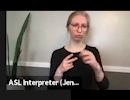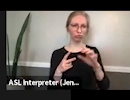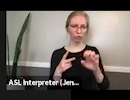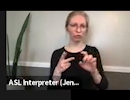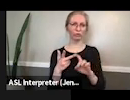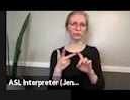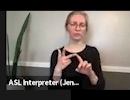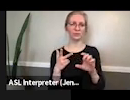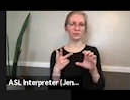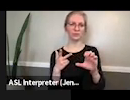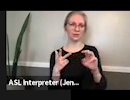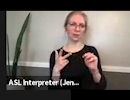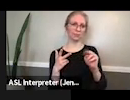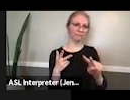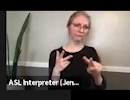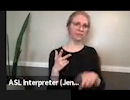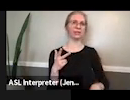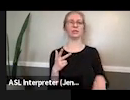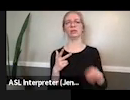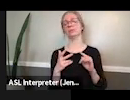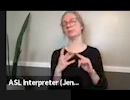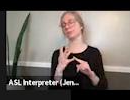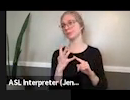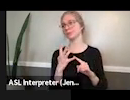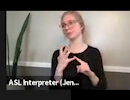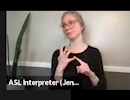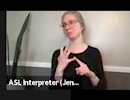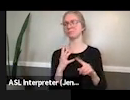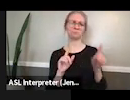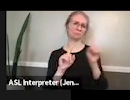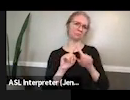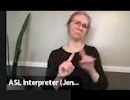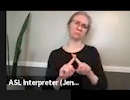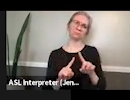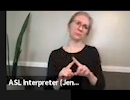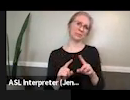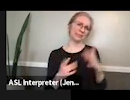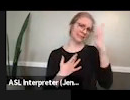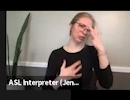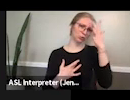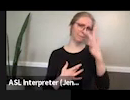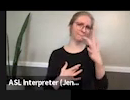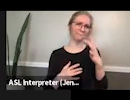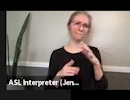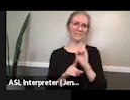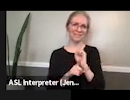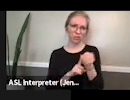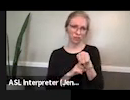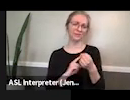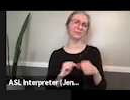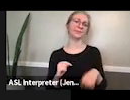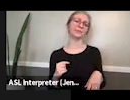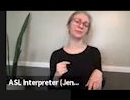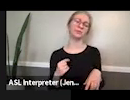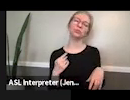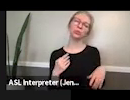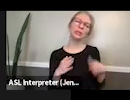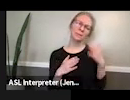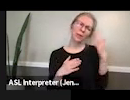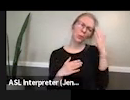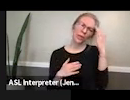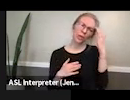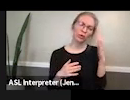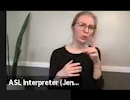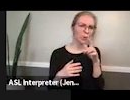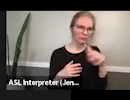cytomegalovirus or CMV. There are lots of syndromic conditions. Just generally be aware of them. You don't have to know them